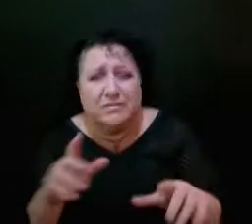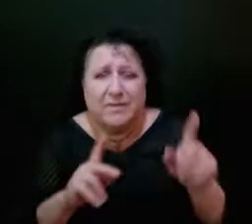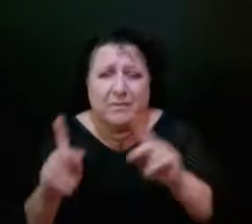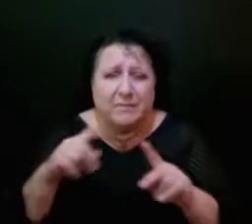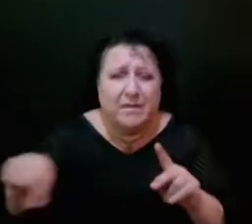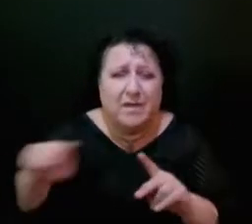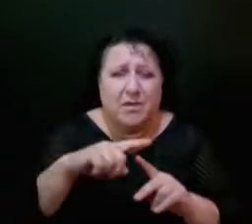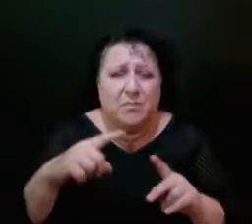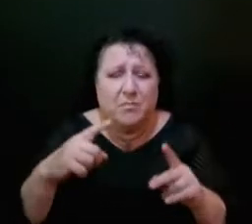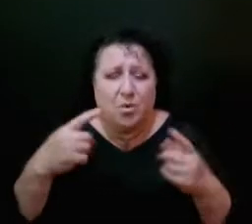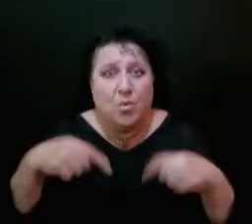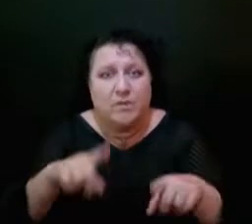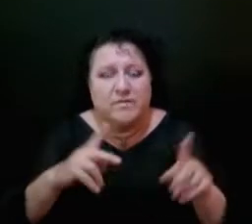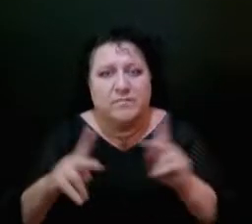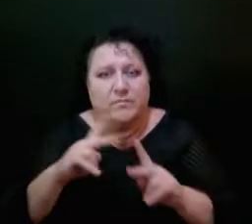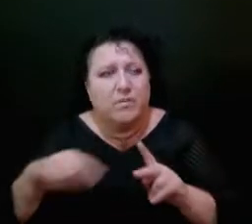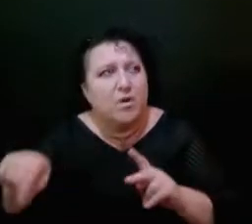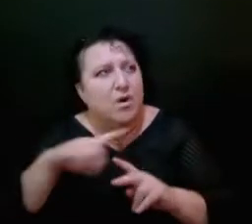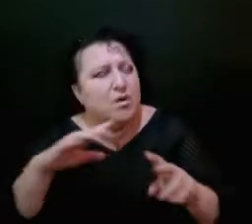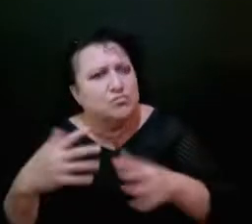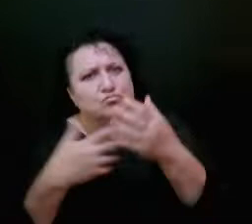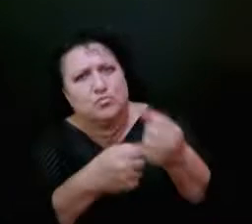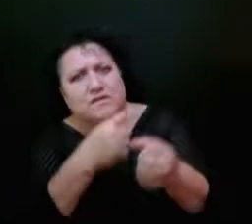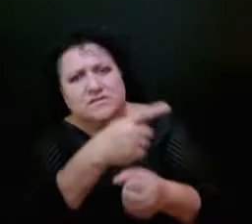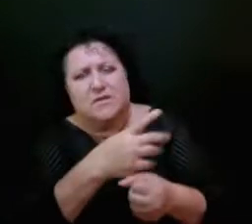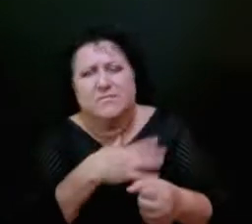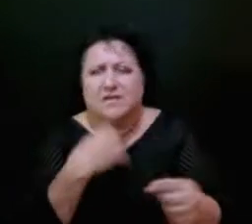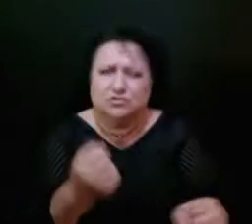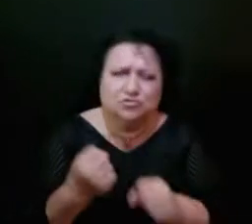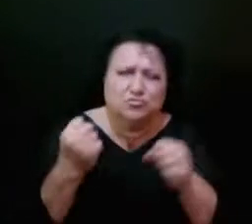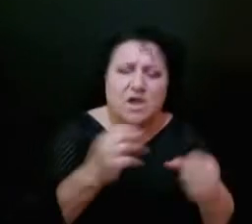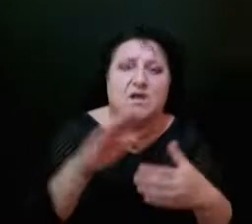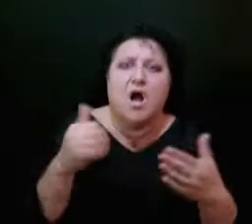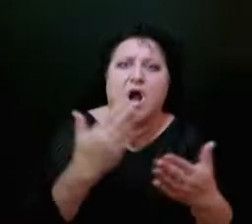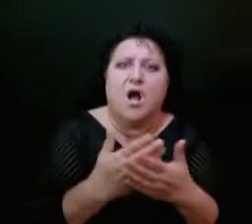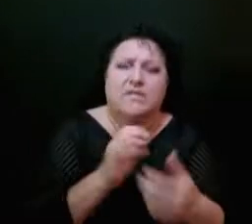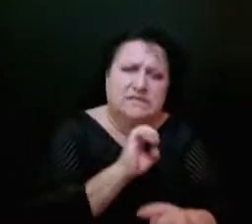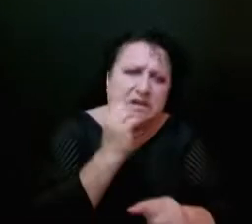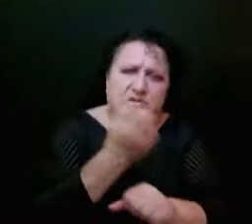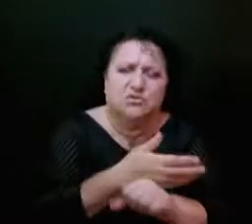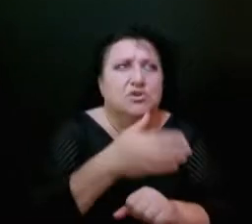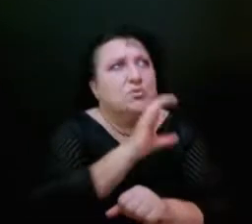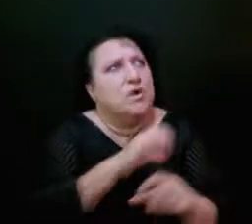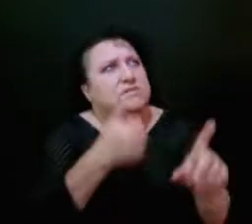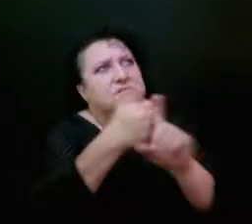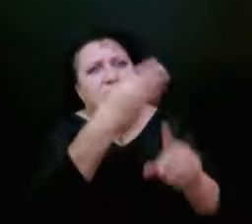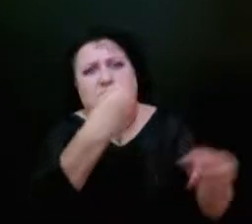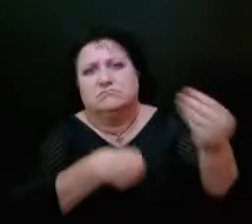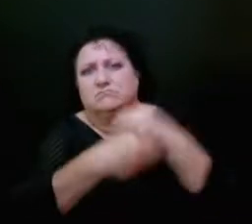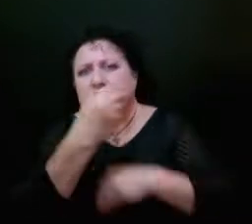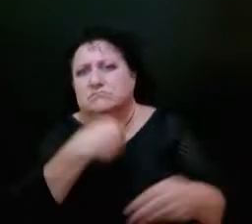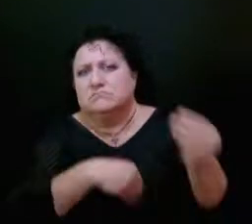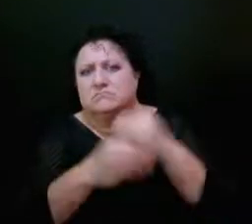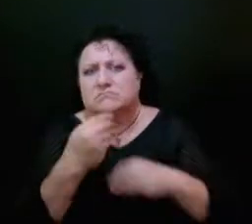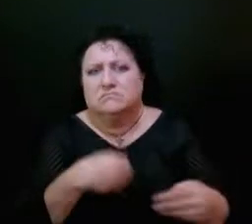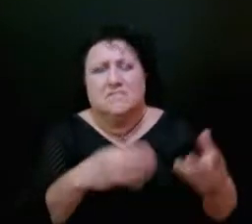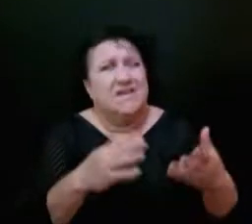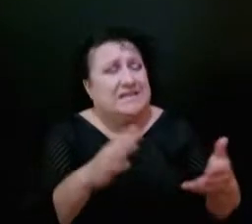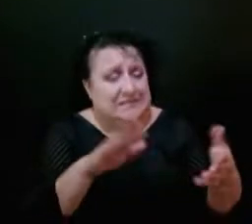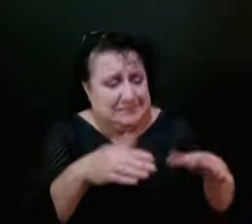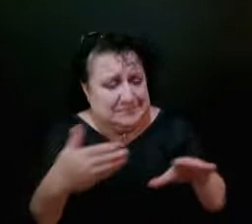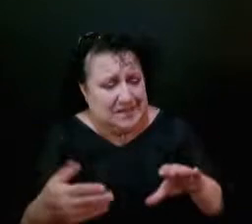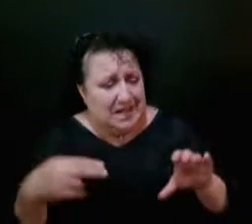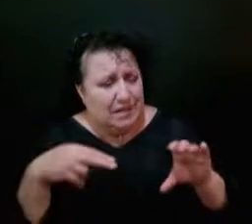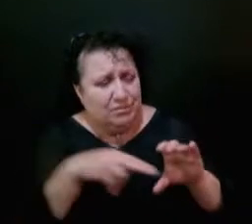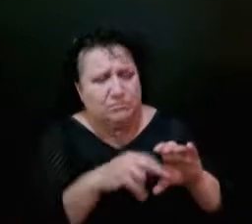Endless energy, boundless strength. All this energy issues from Christ. God raised him from death and set him on